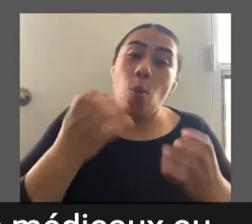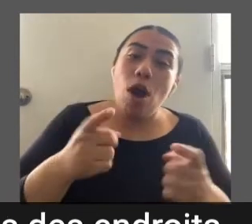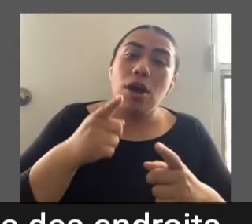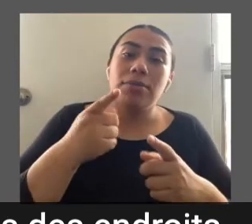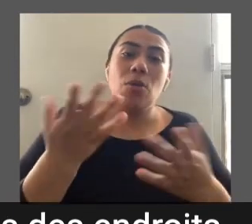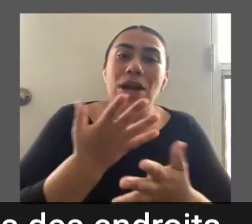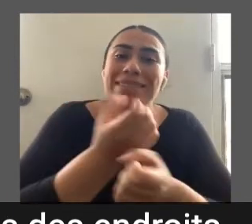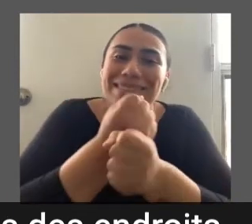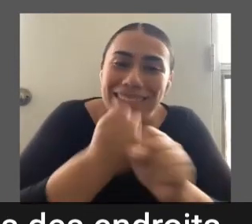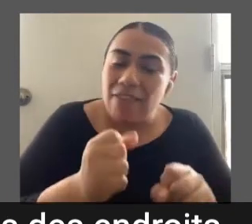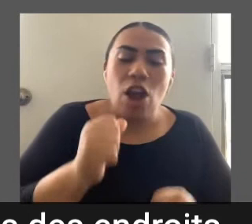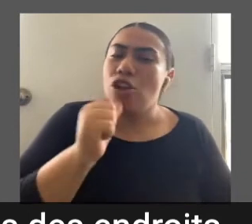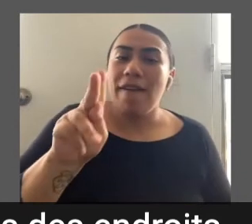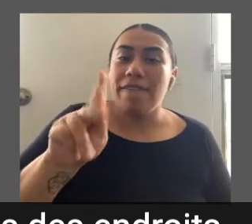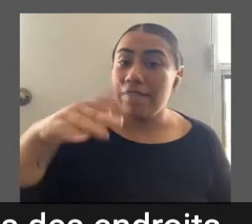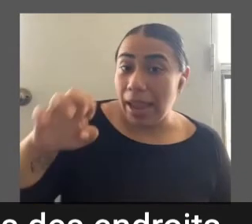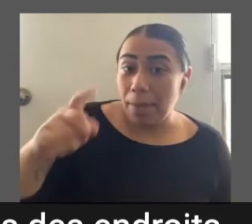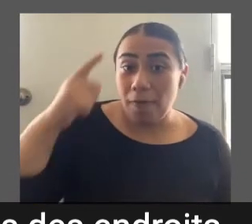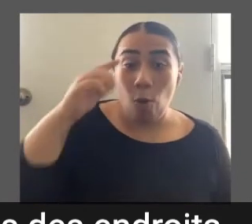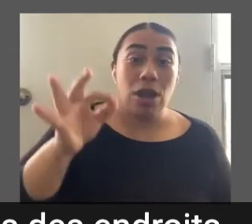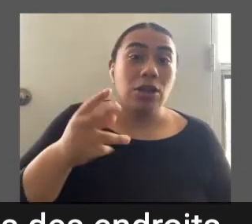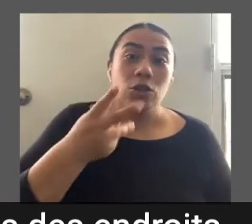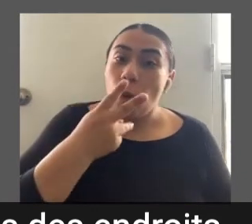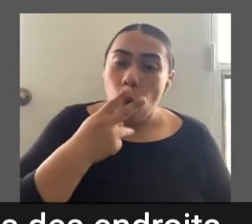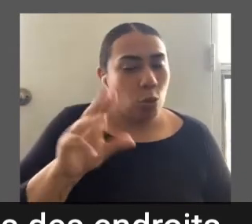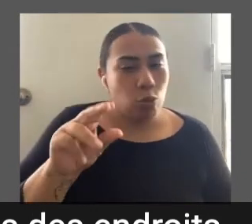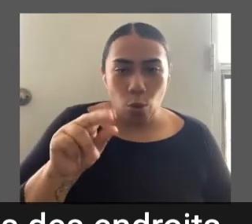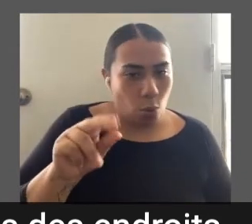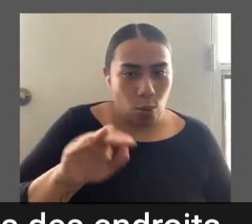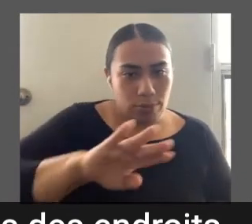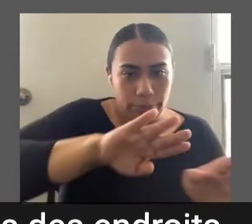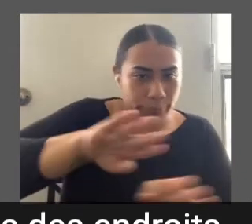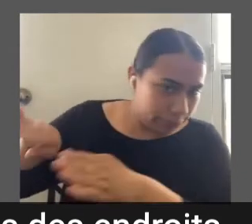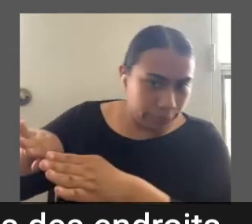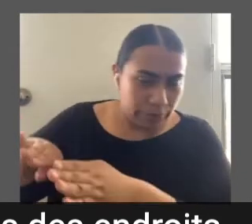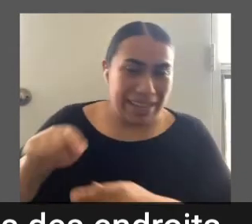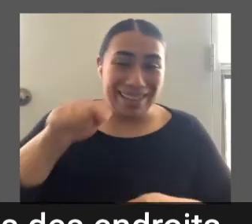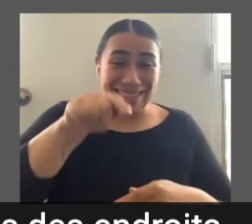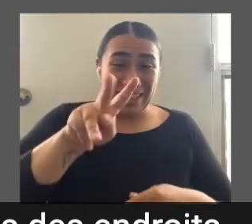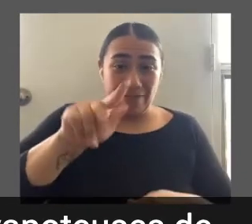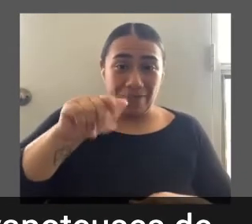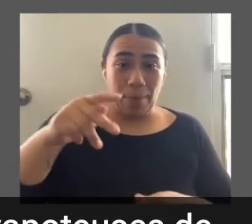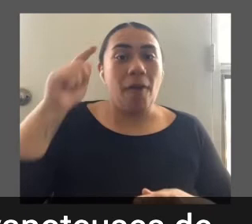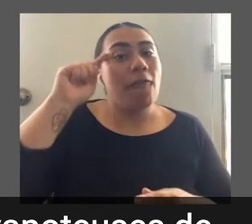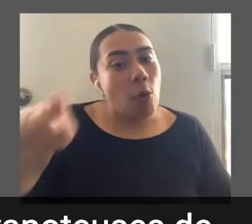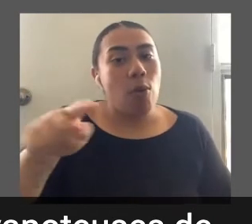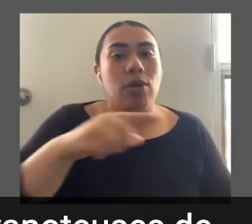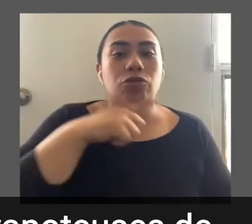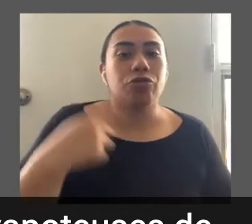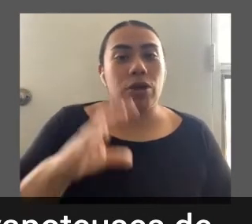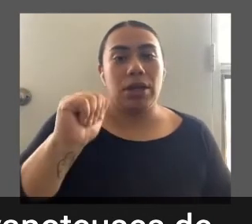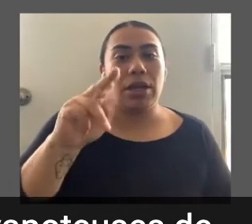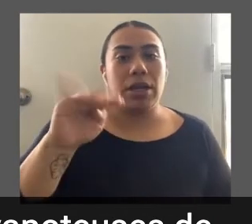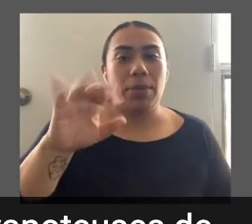and not any vaporizers with nicotine or those that are sold in places such as convenience stores. Currently, there are